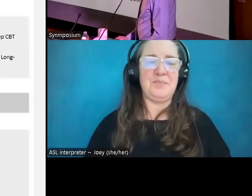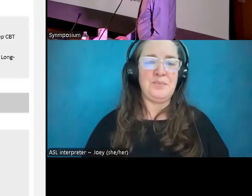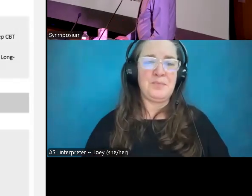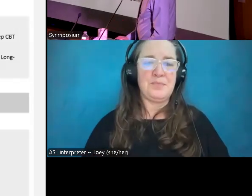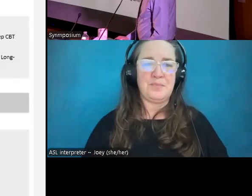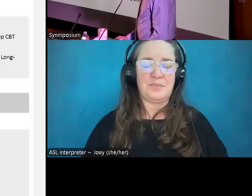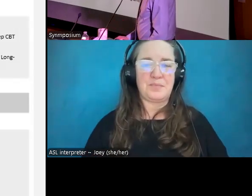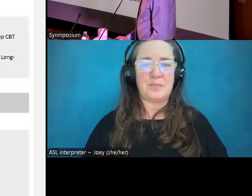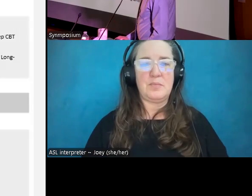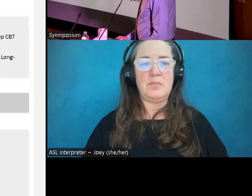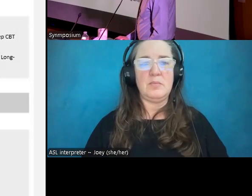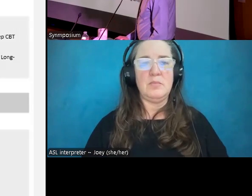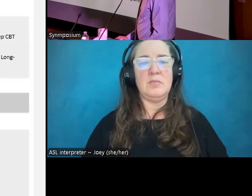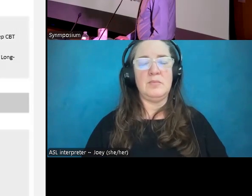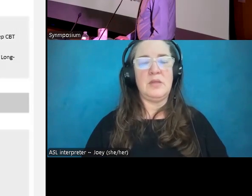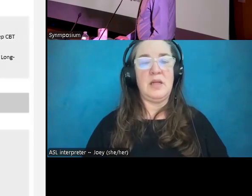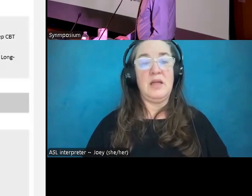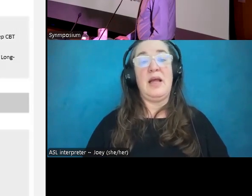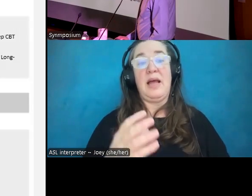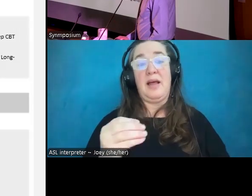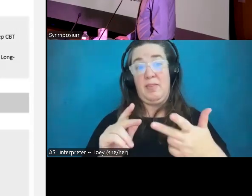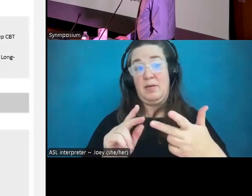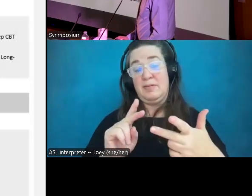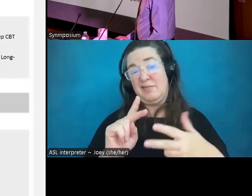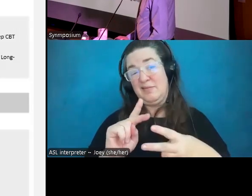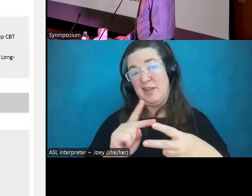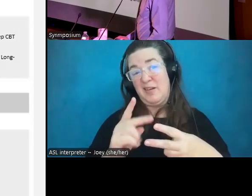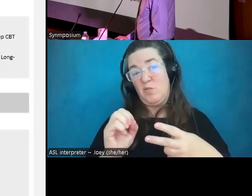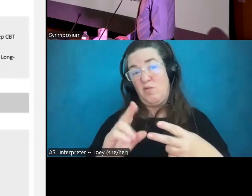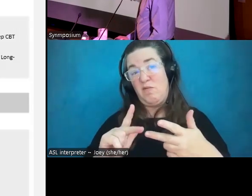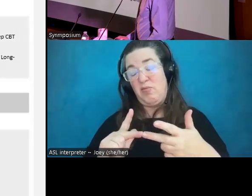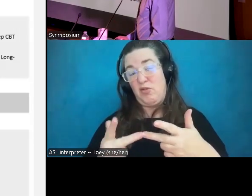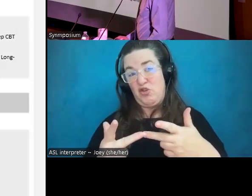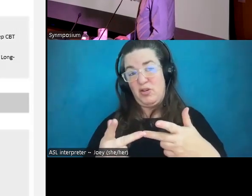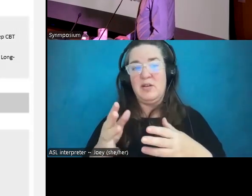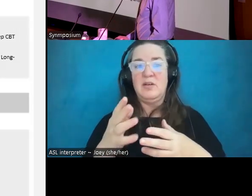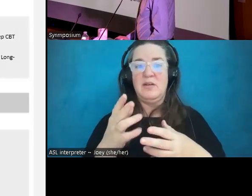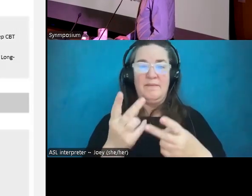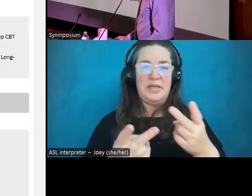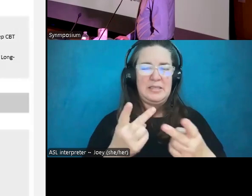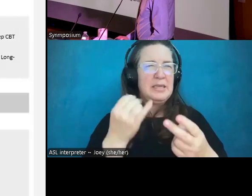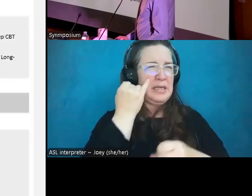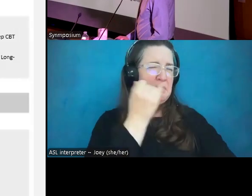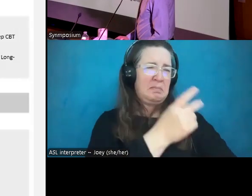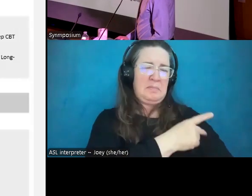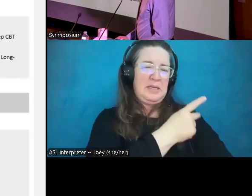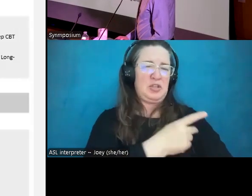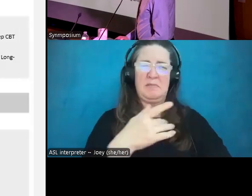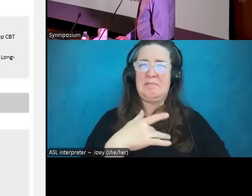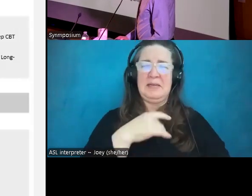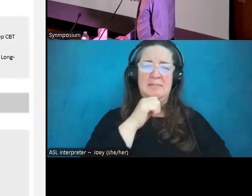And if they're really not getting, if the patient is not satisfied and they feel like they want to try medication to help